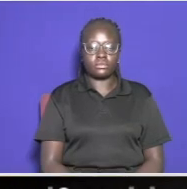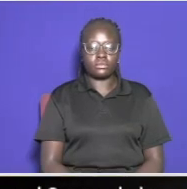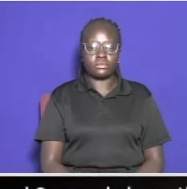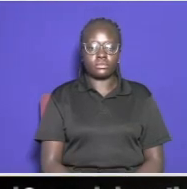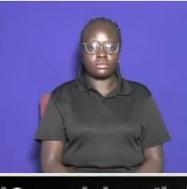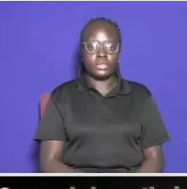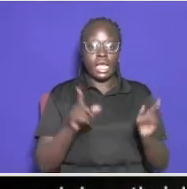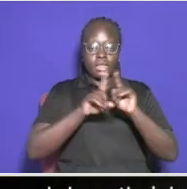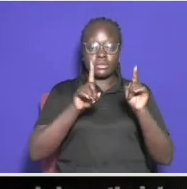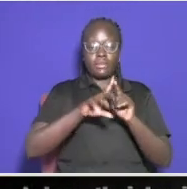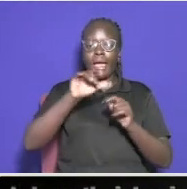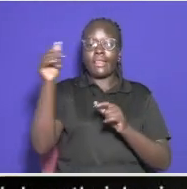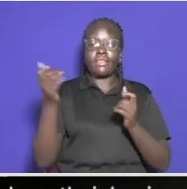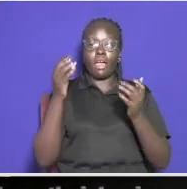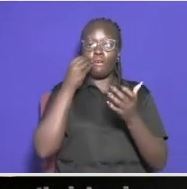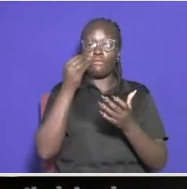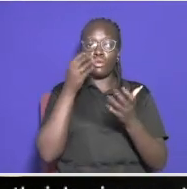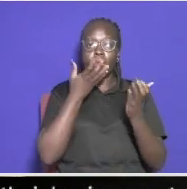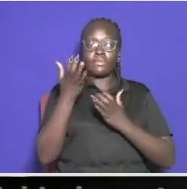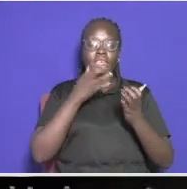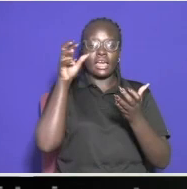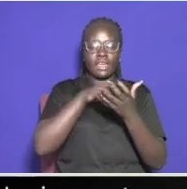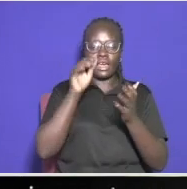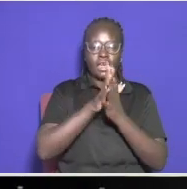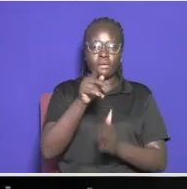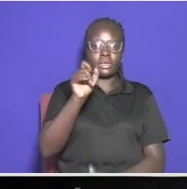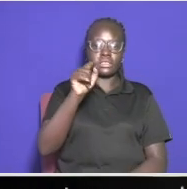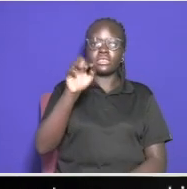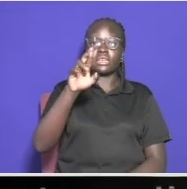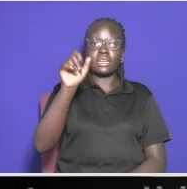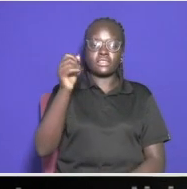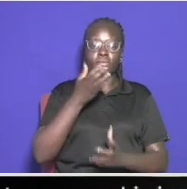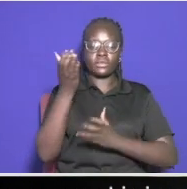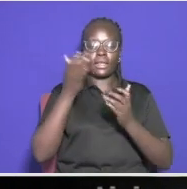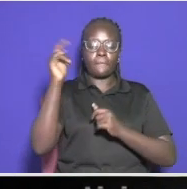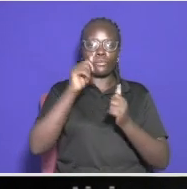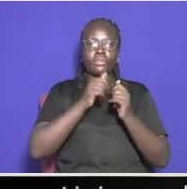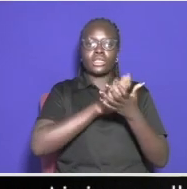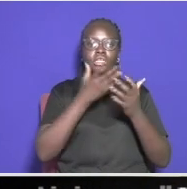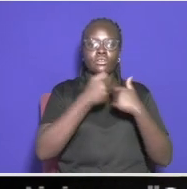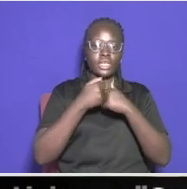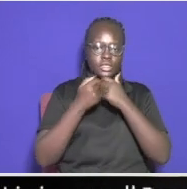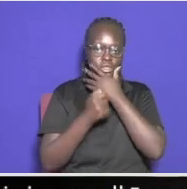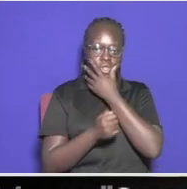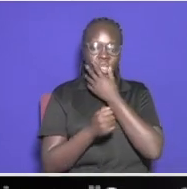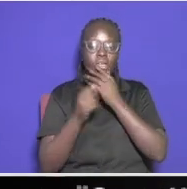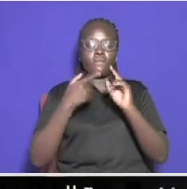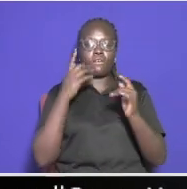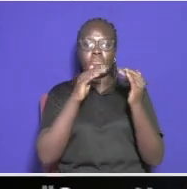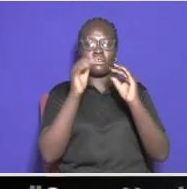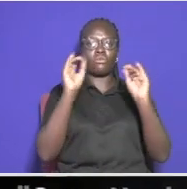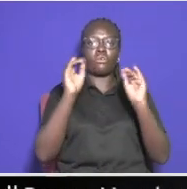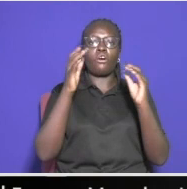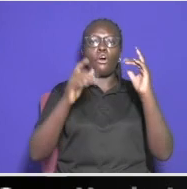Like any other food business, the cakes and pastries business also comes with its share of challenges, from unfair